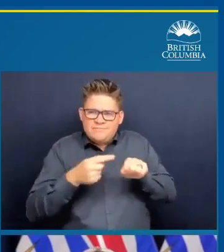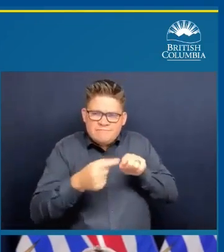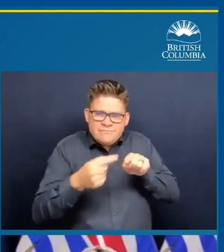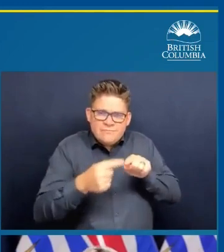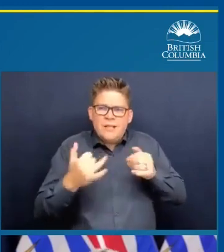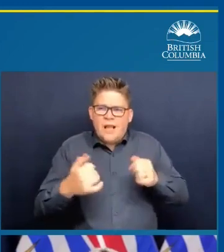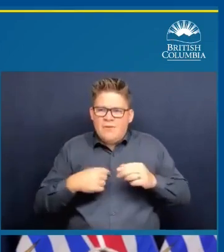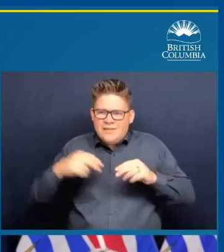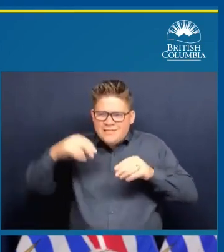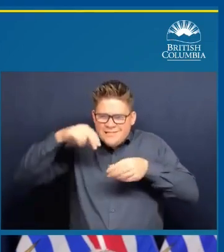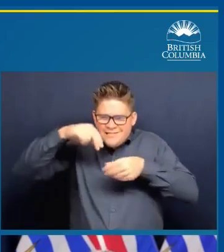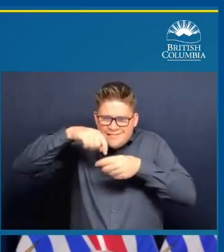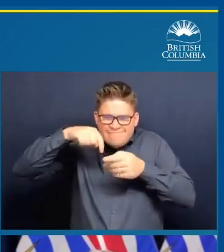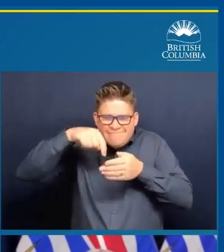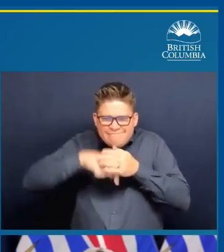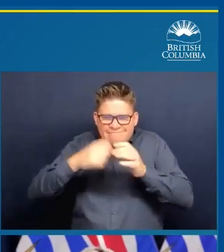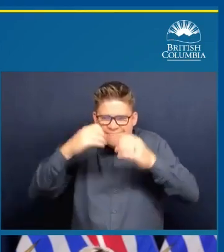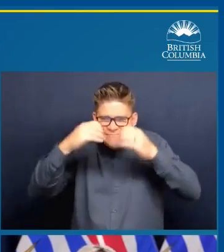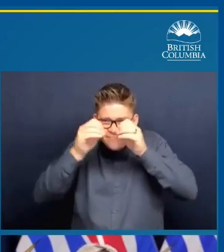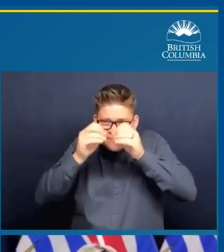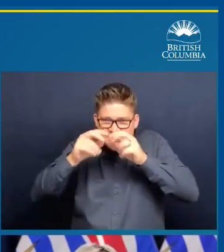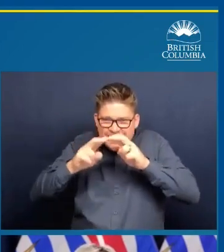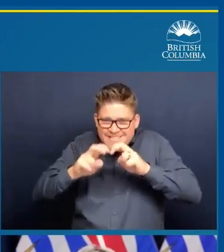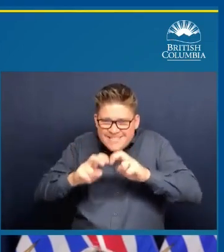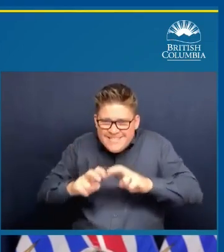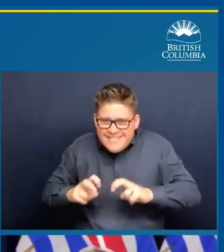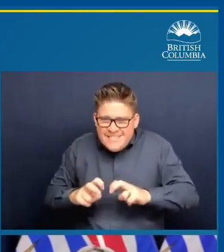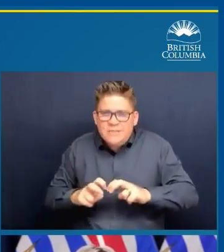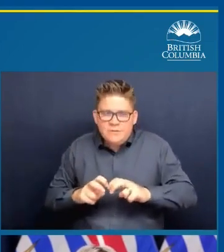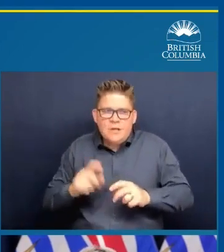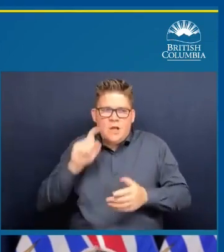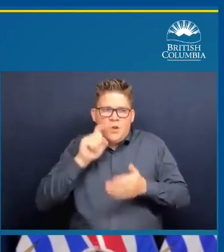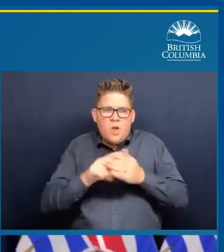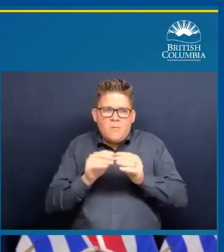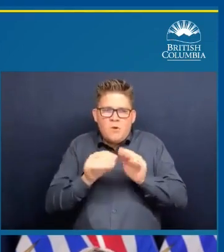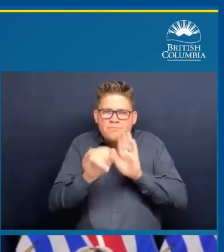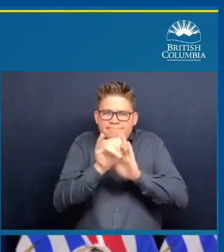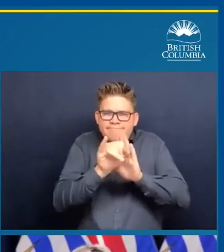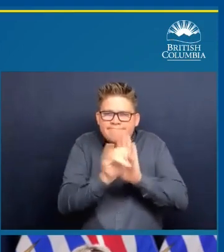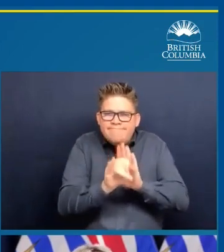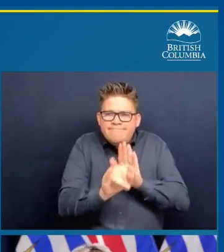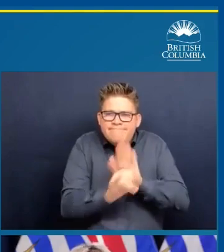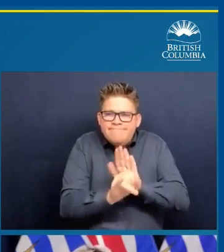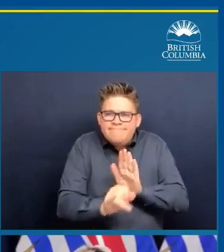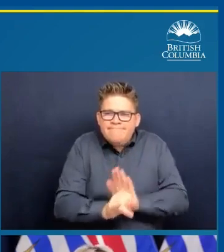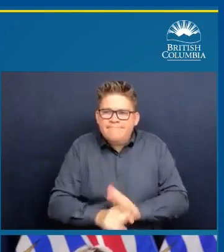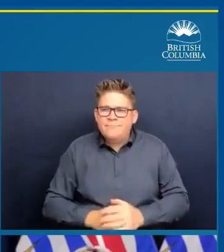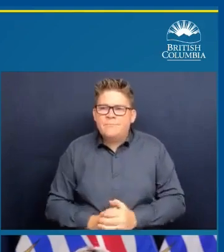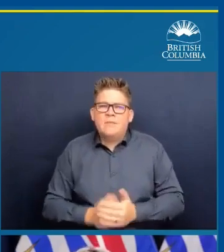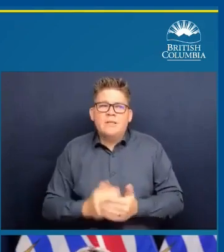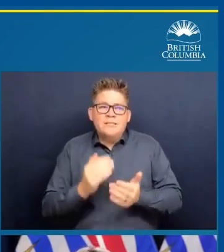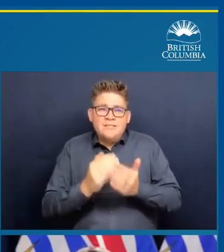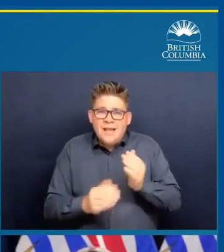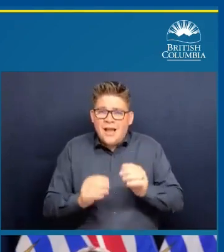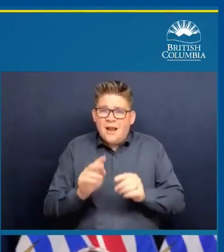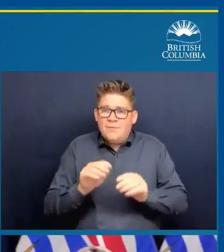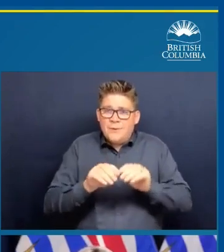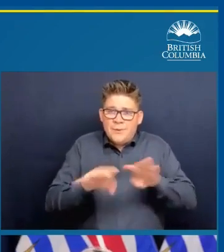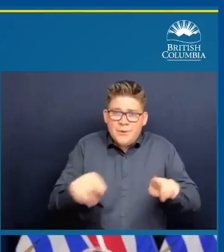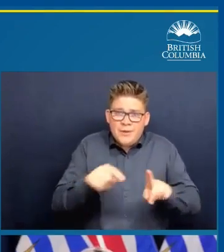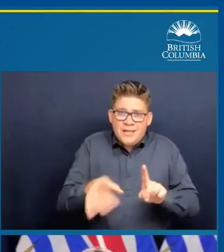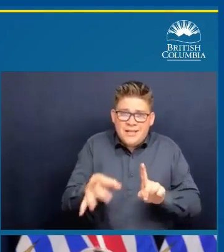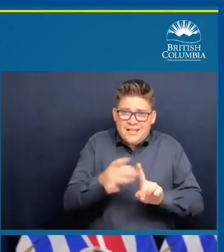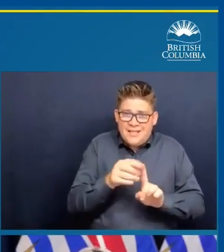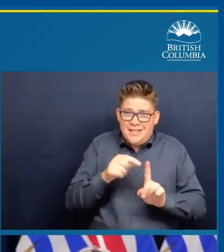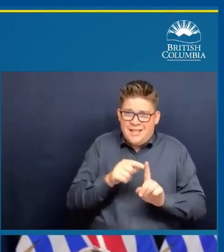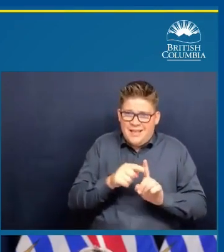box. As you can see, it's a whole variety of slightly different mutations, but all of these are Omicron BA5.